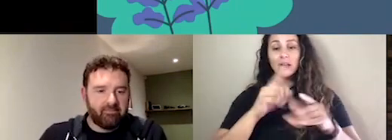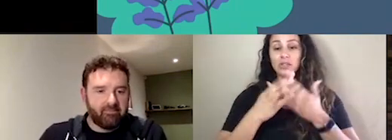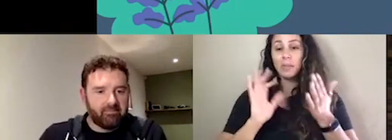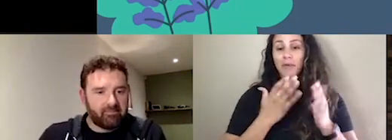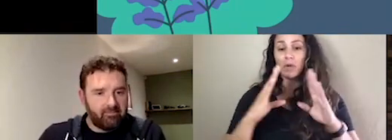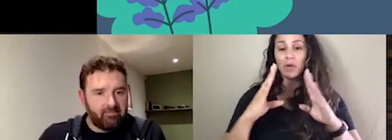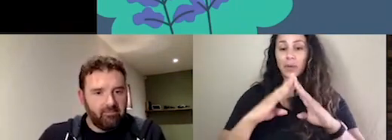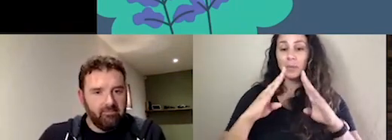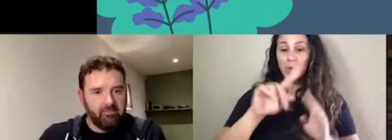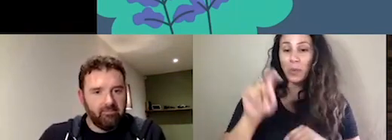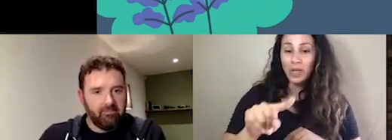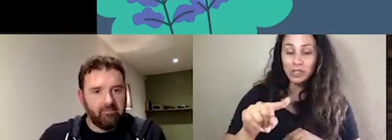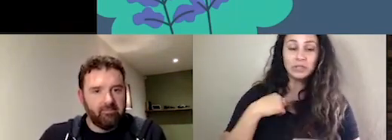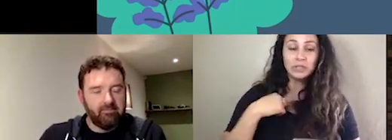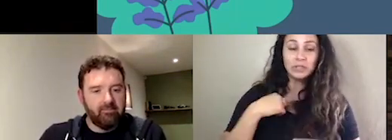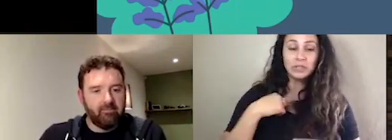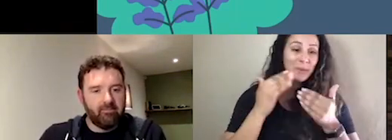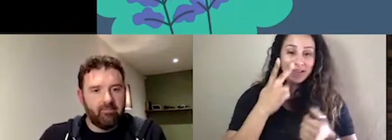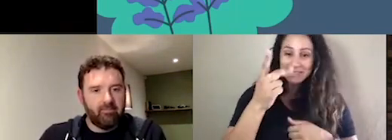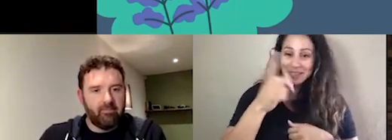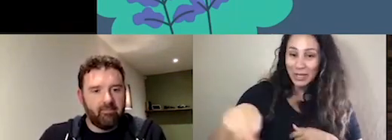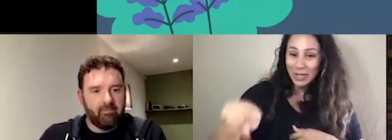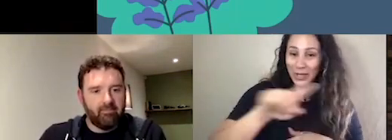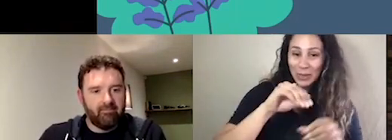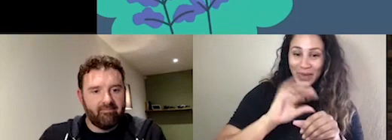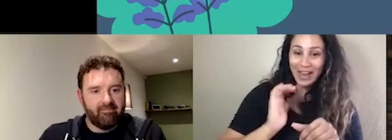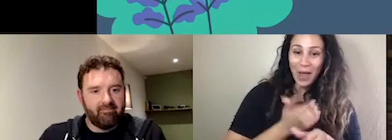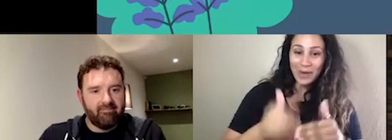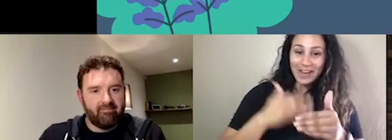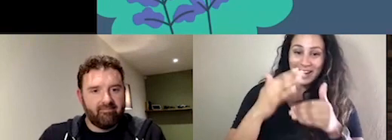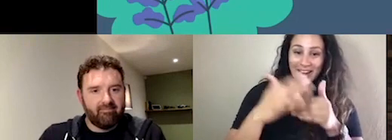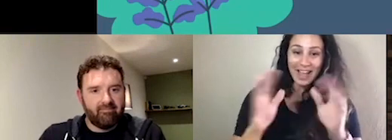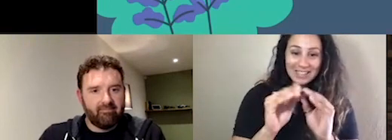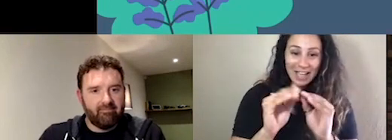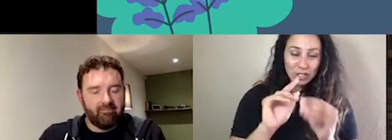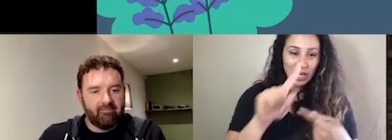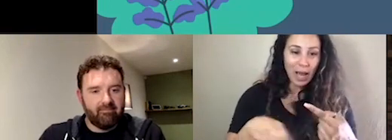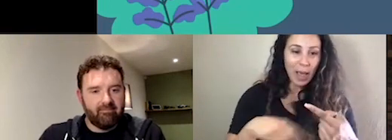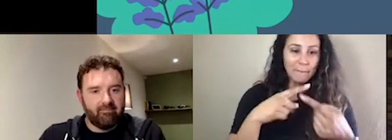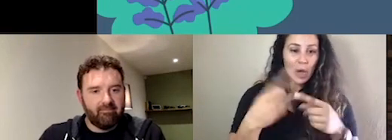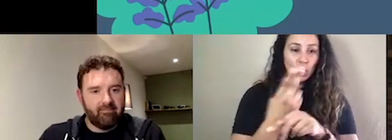questions. And I will see you all in our next session about